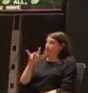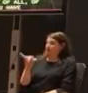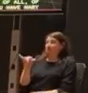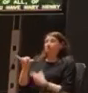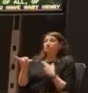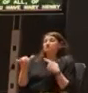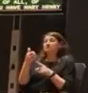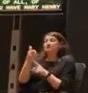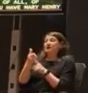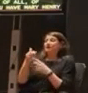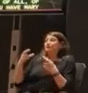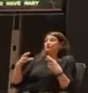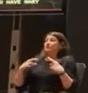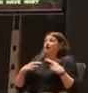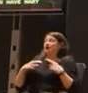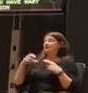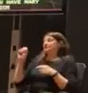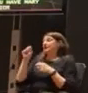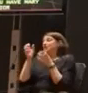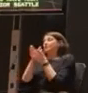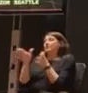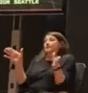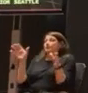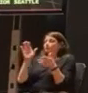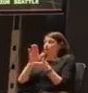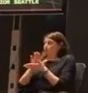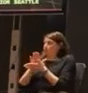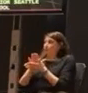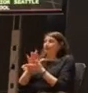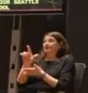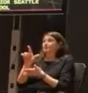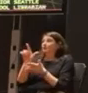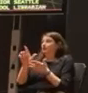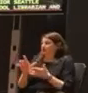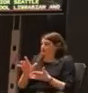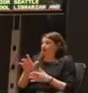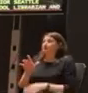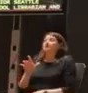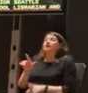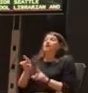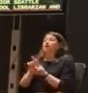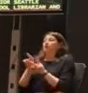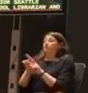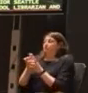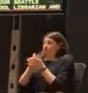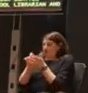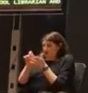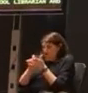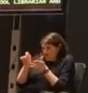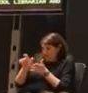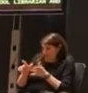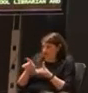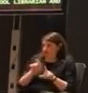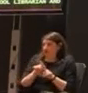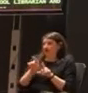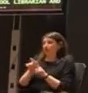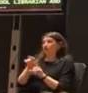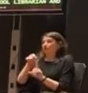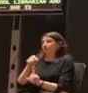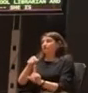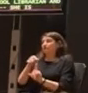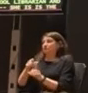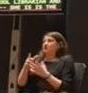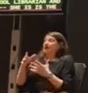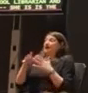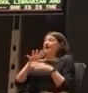Schools librarian and author of Tributes, Seattle Public Places, Names for Black People. She is the African-American contributing